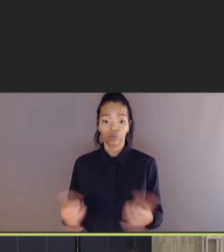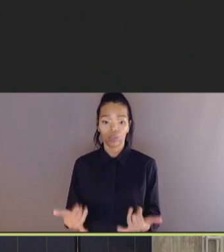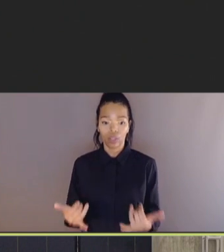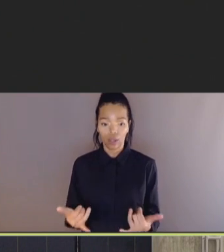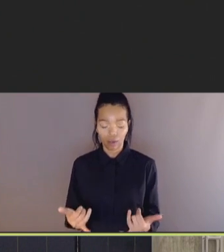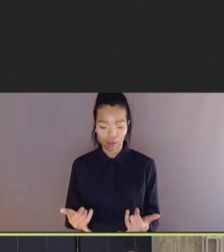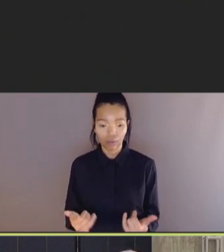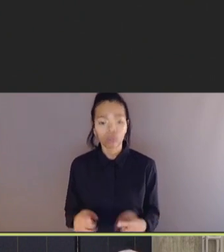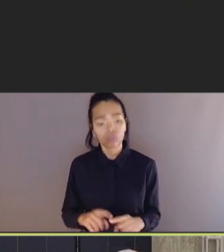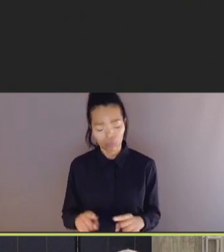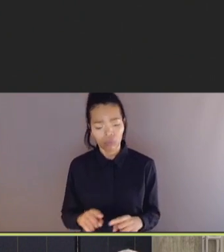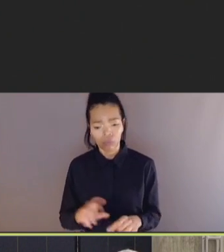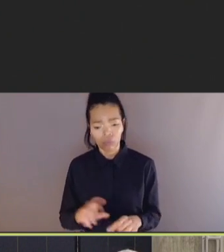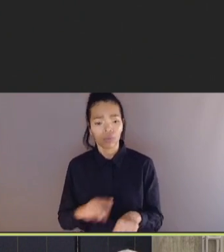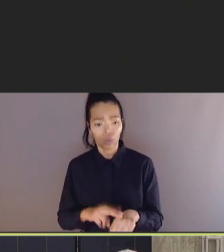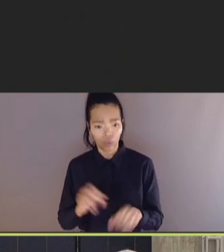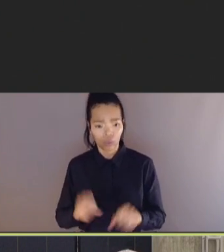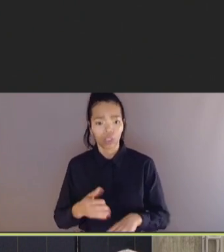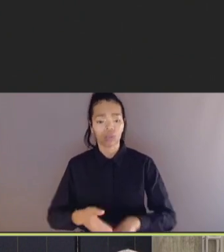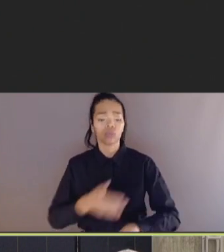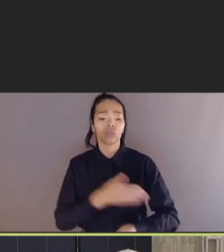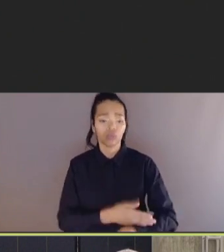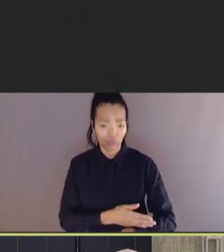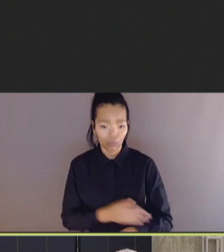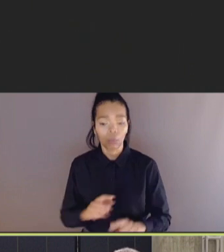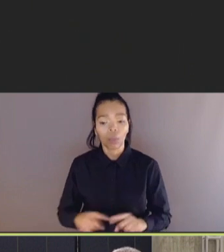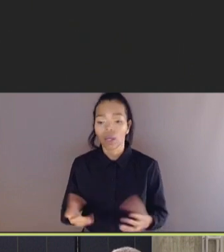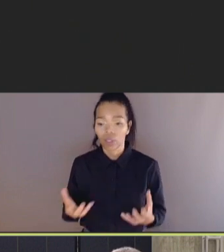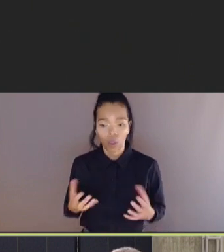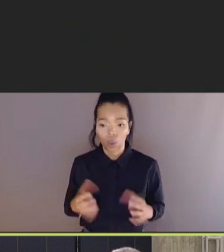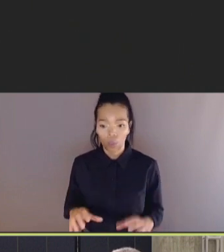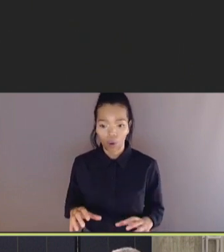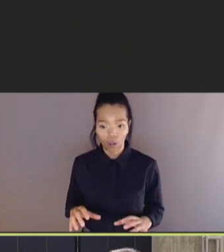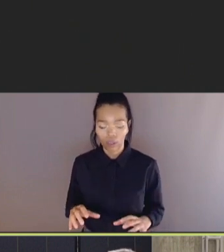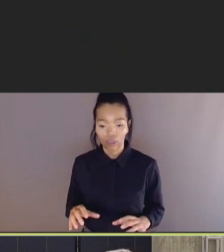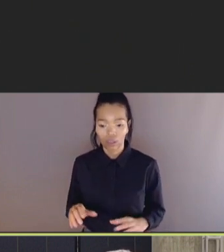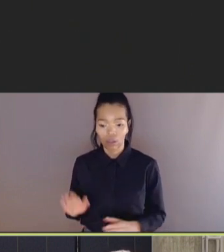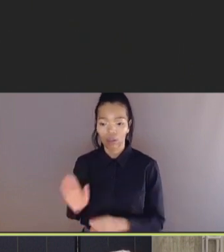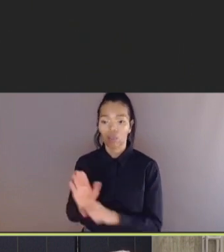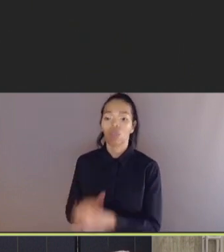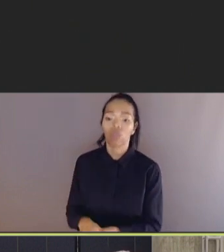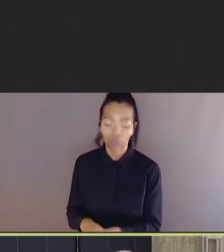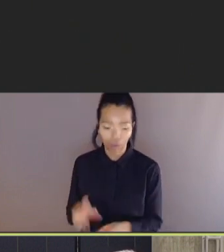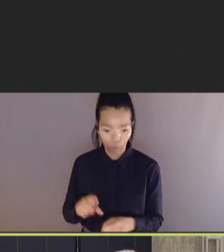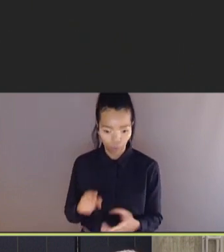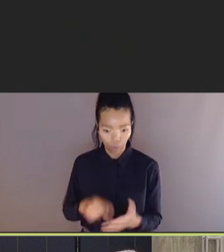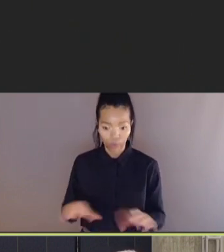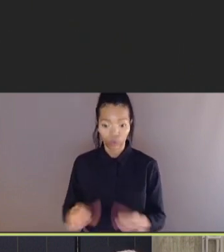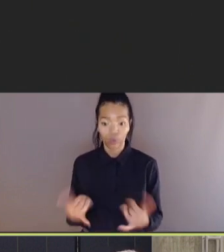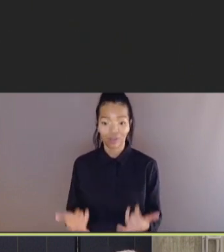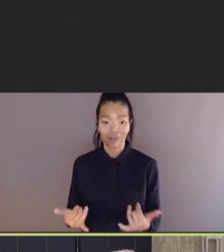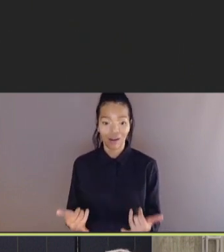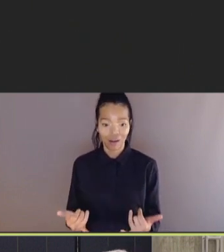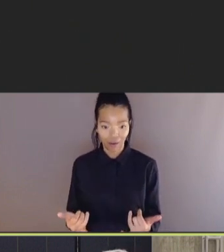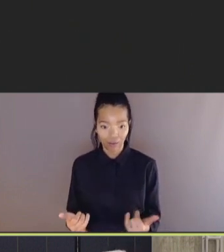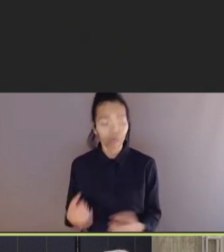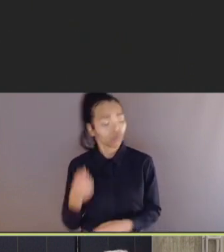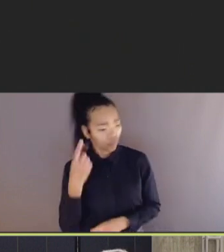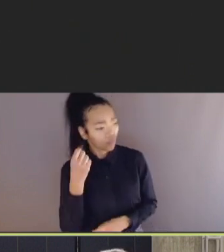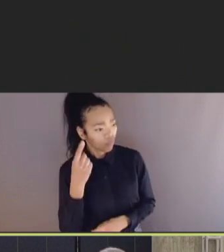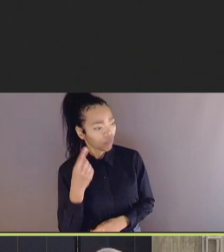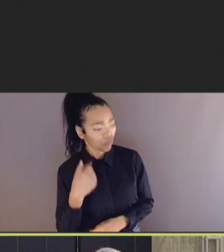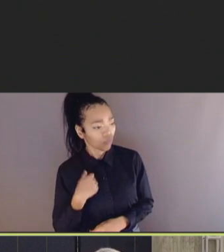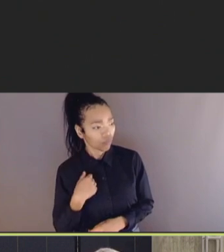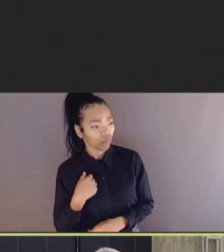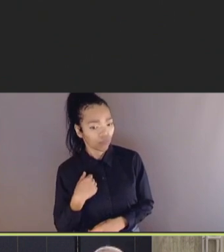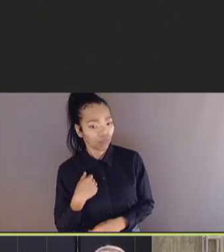enhancement. But I don't want to undervalue what we're doing at present as we think about. I get that, and yeah.